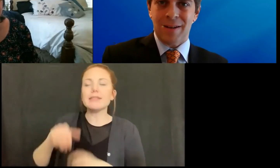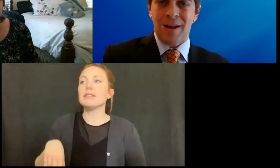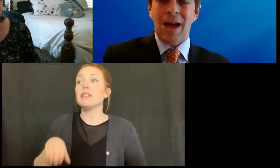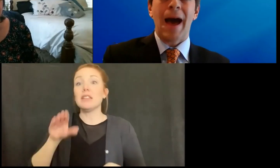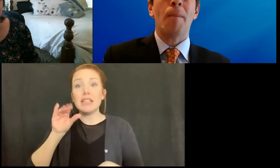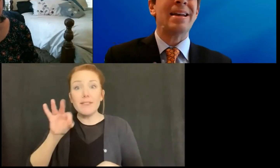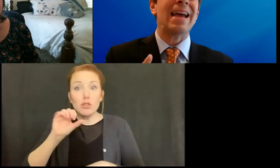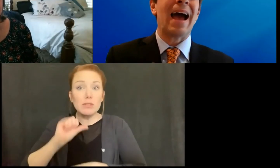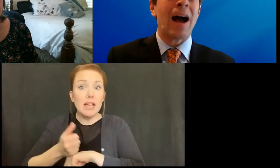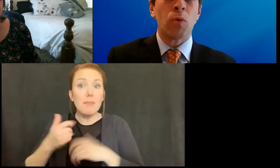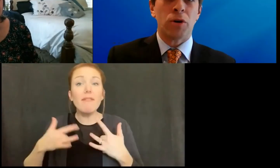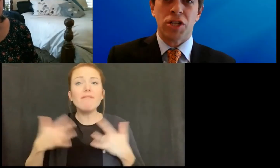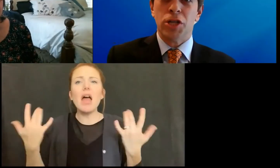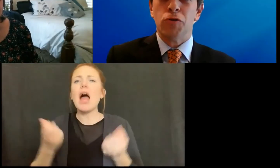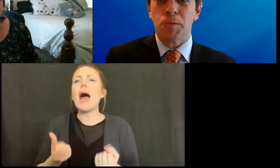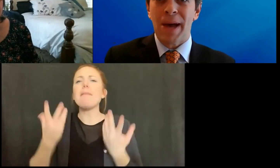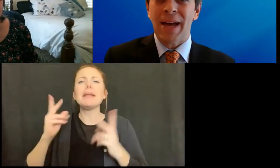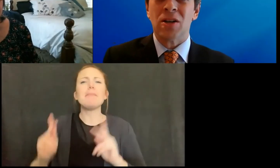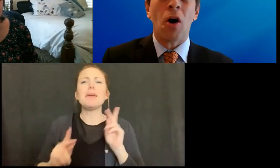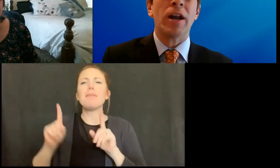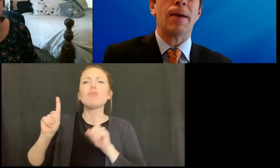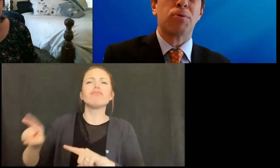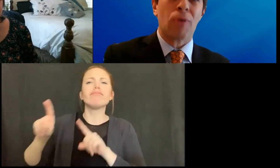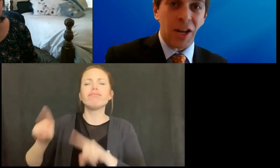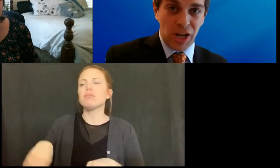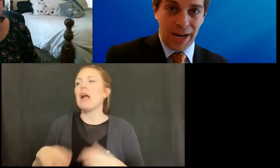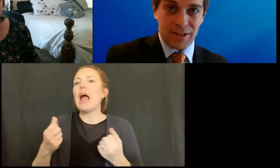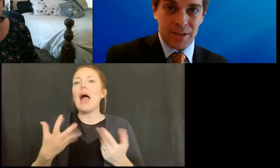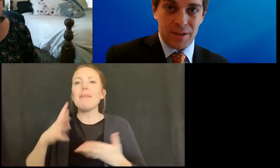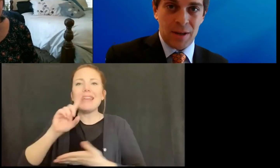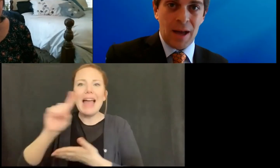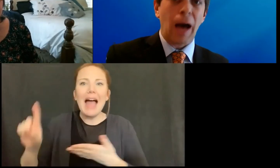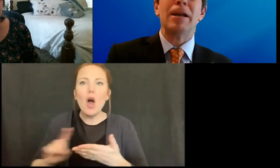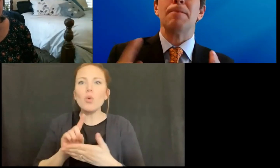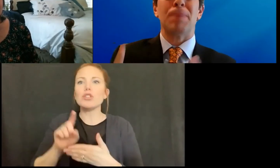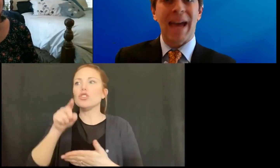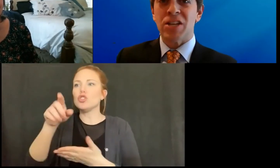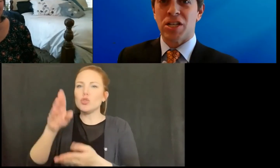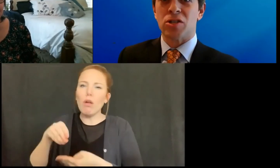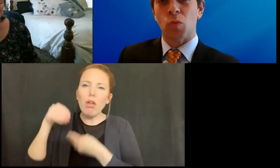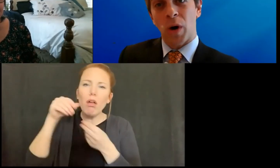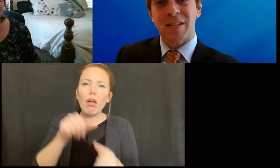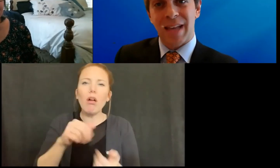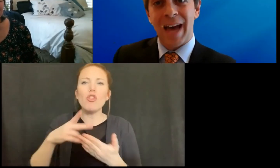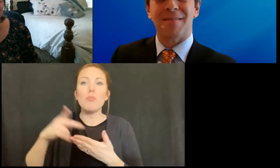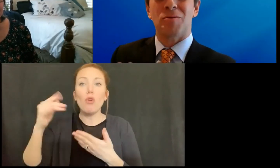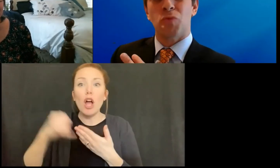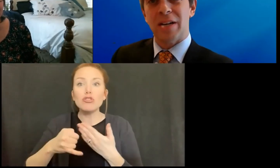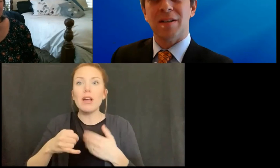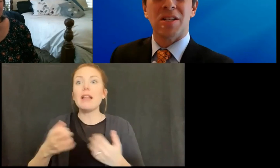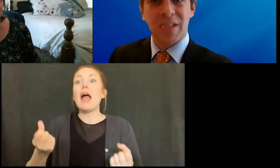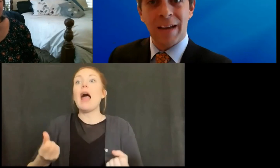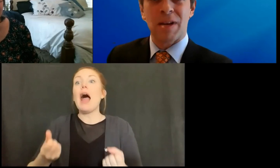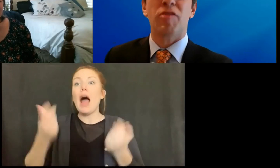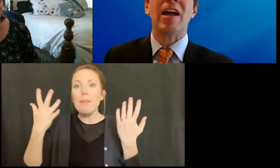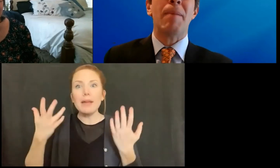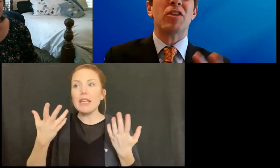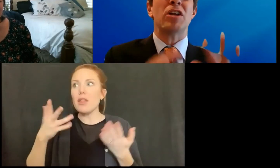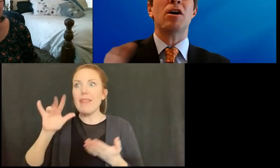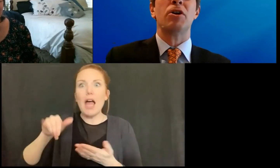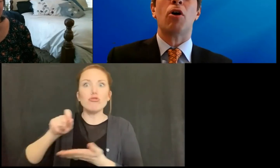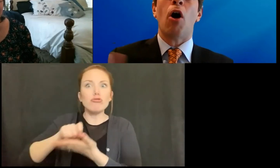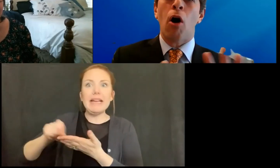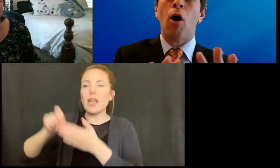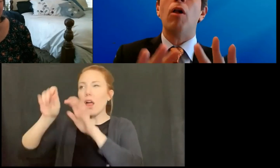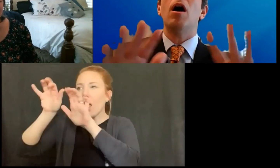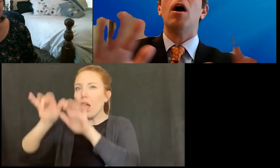attended? How many hours did you spend on a project? How many pages was that written assignment? Think about